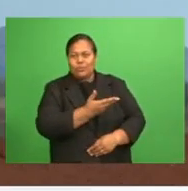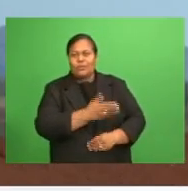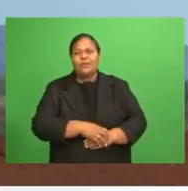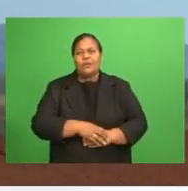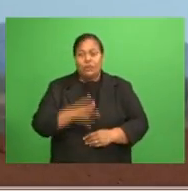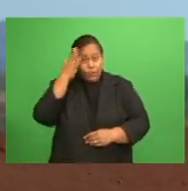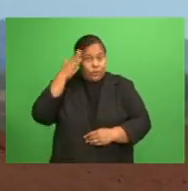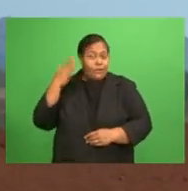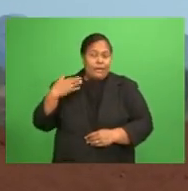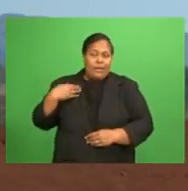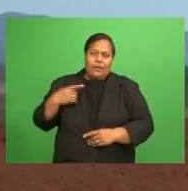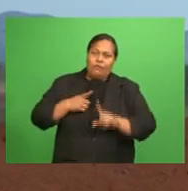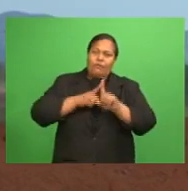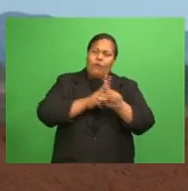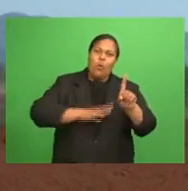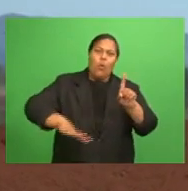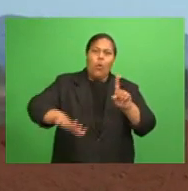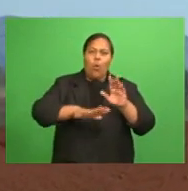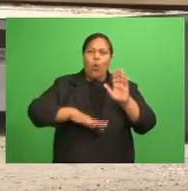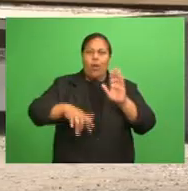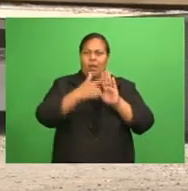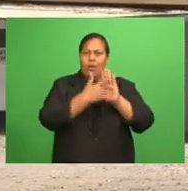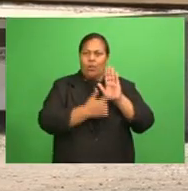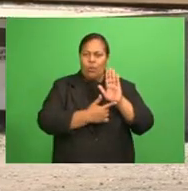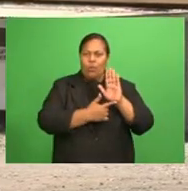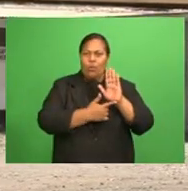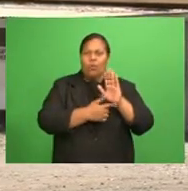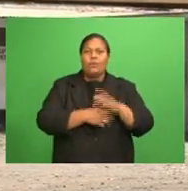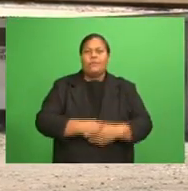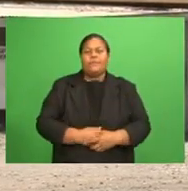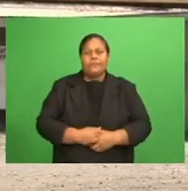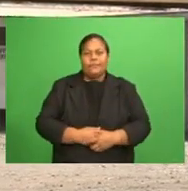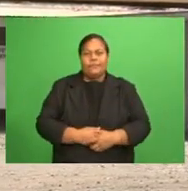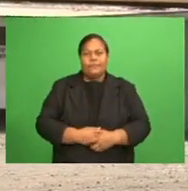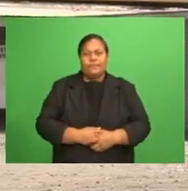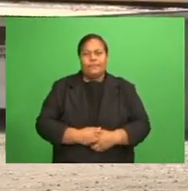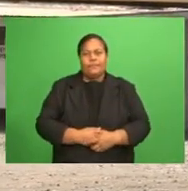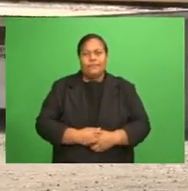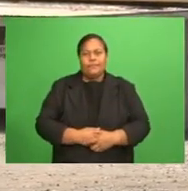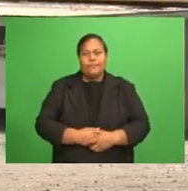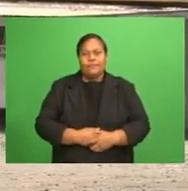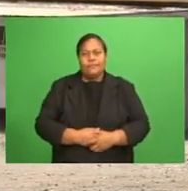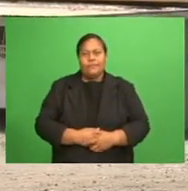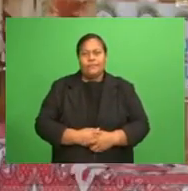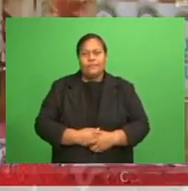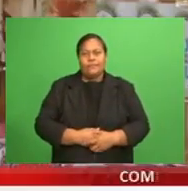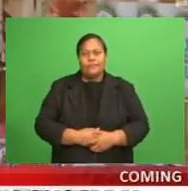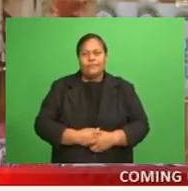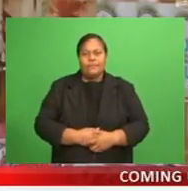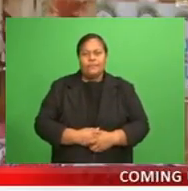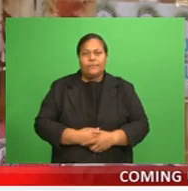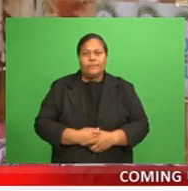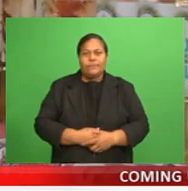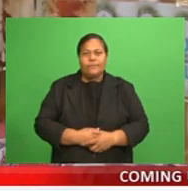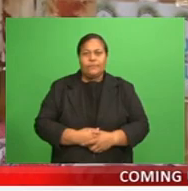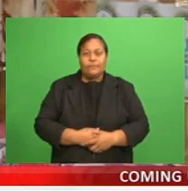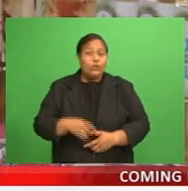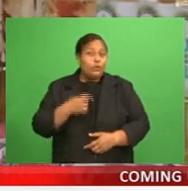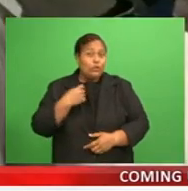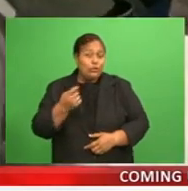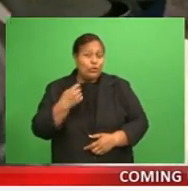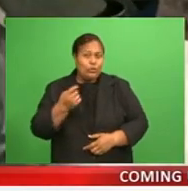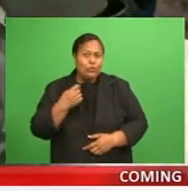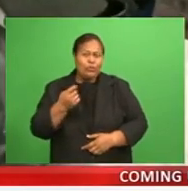comply with all the provisions of the Mining Act. Josiah Nunga, FBC News. Up ahead,